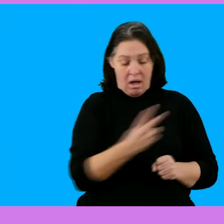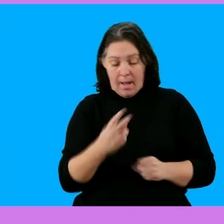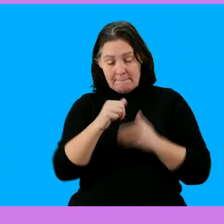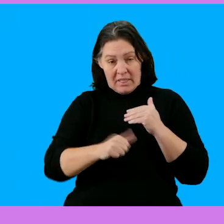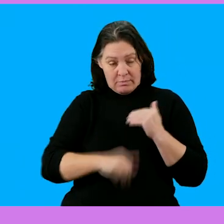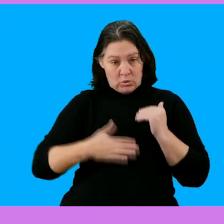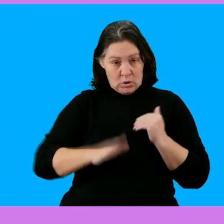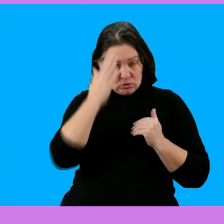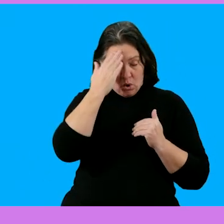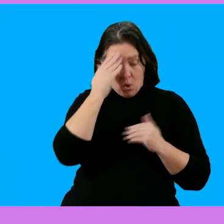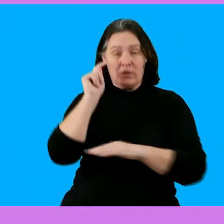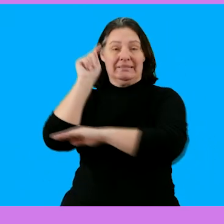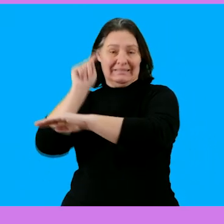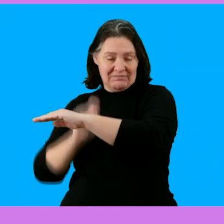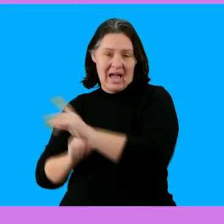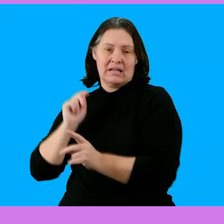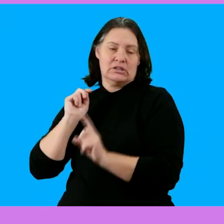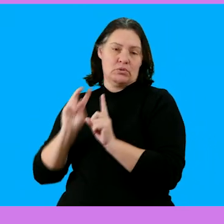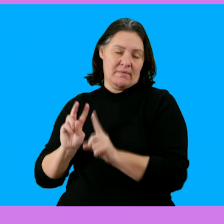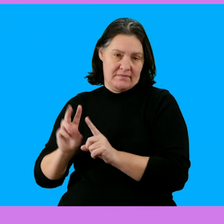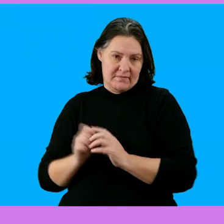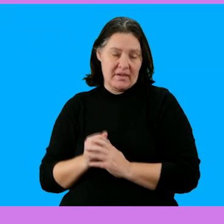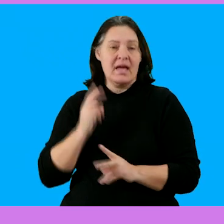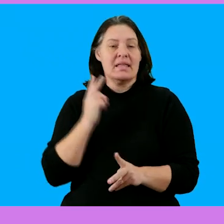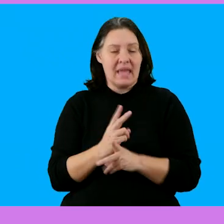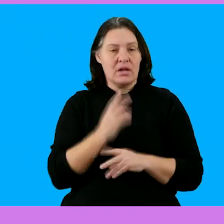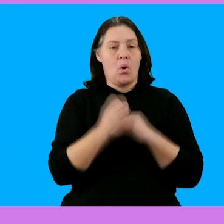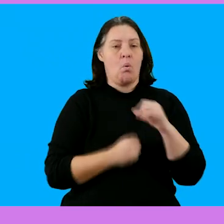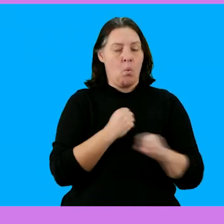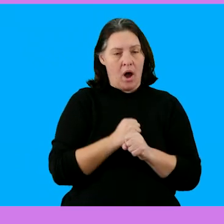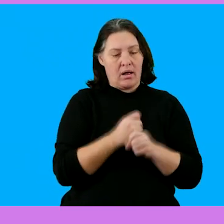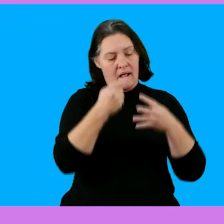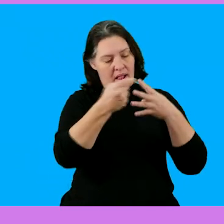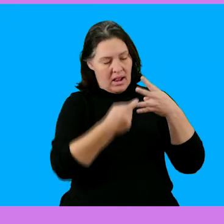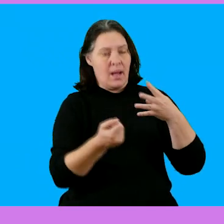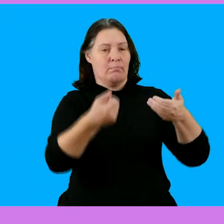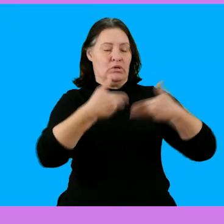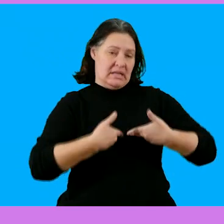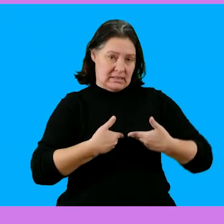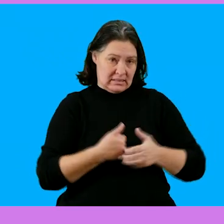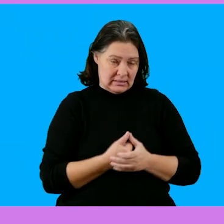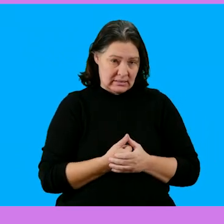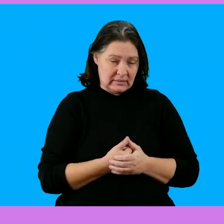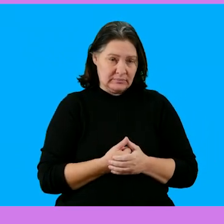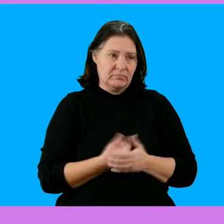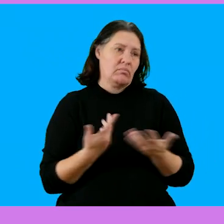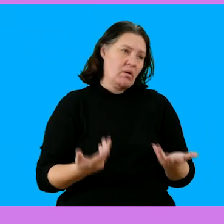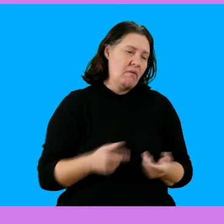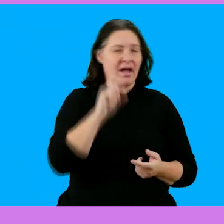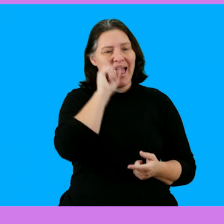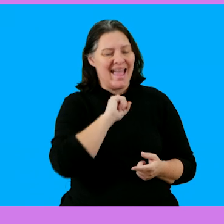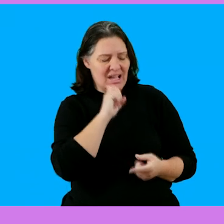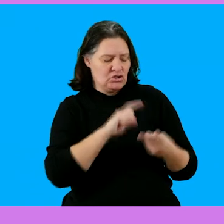annual to monthly, we divide by 12. Then only work with the items that is presented to you, right? Whether